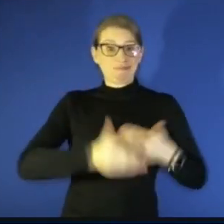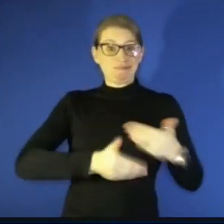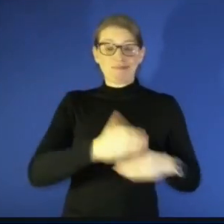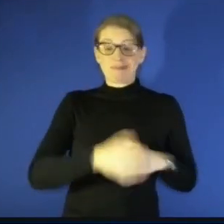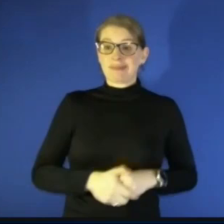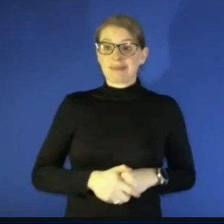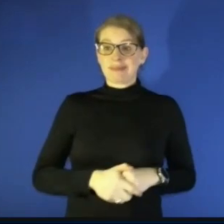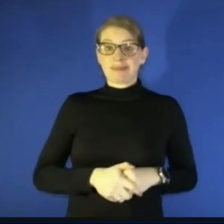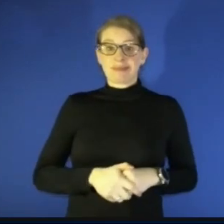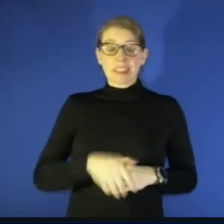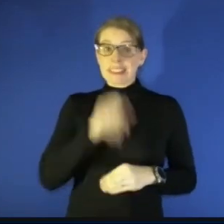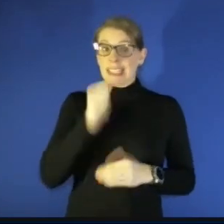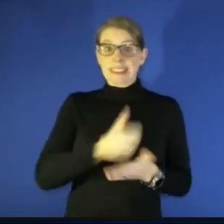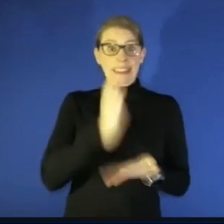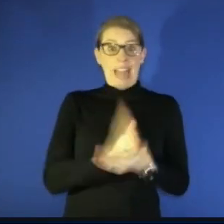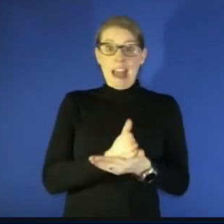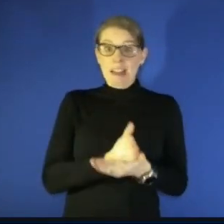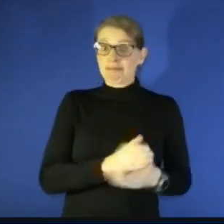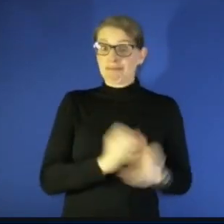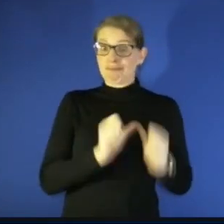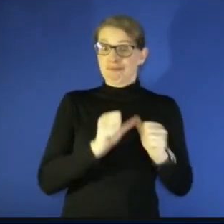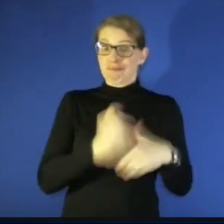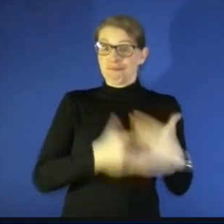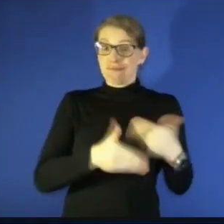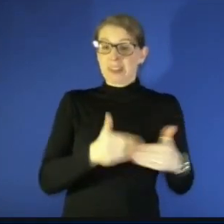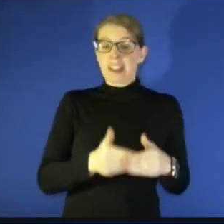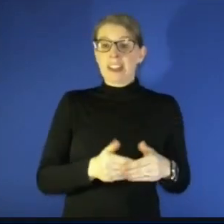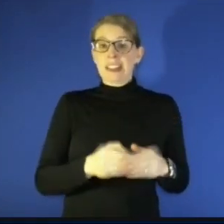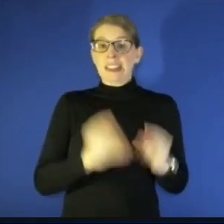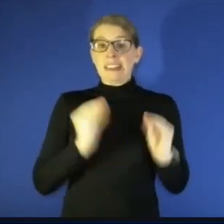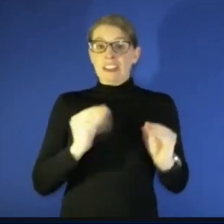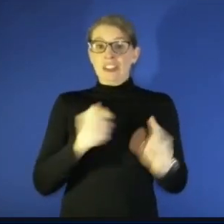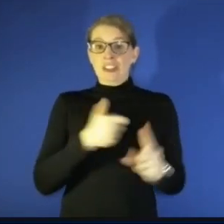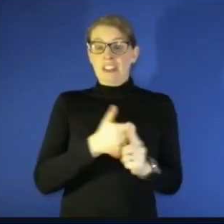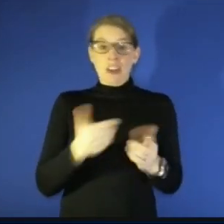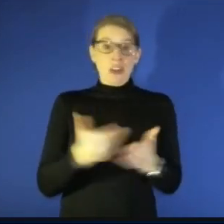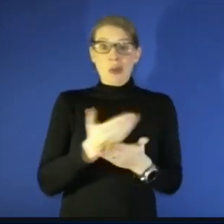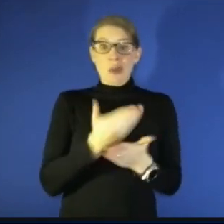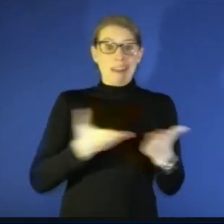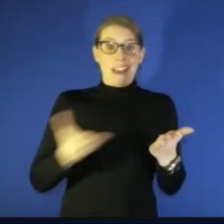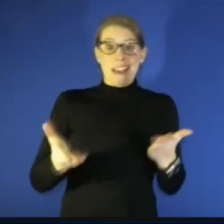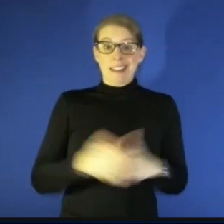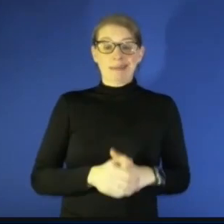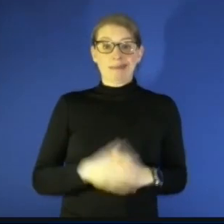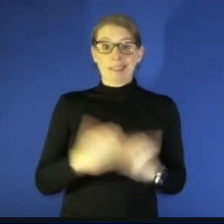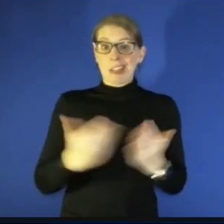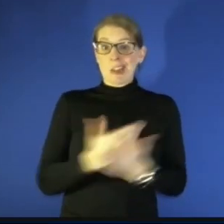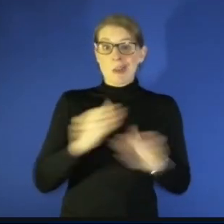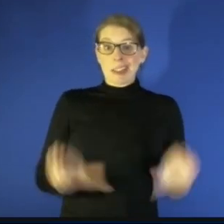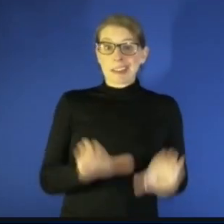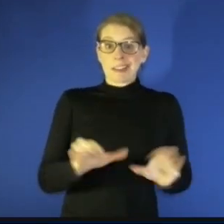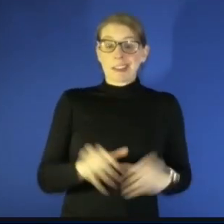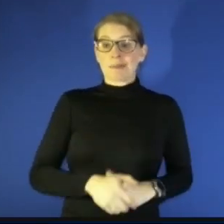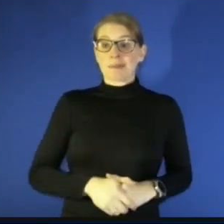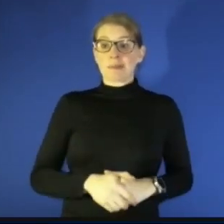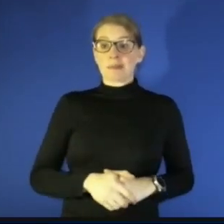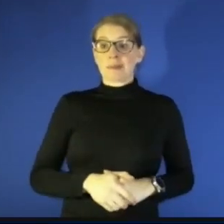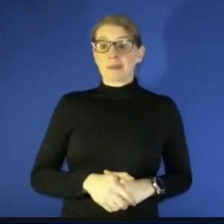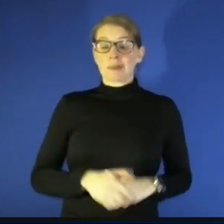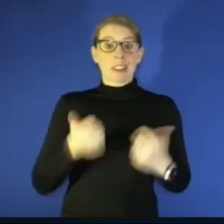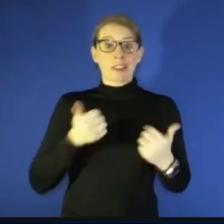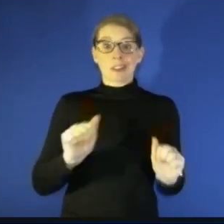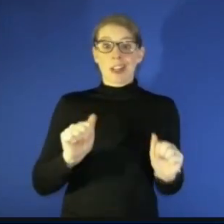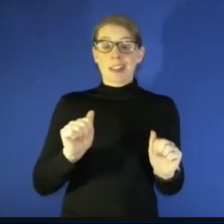doesn't stop. She just teaches herself new tricks, new activities, and she gives it all she